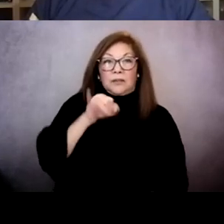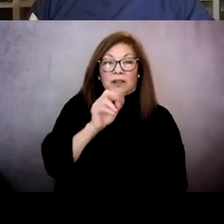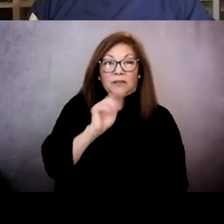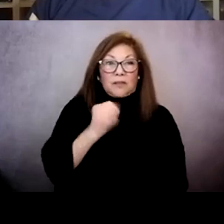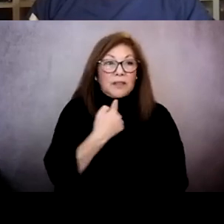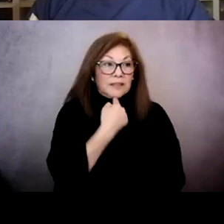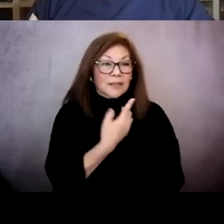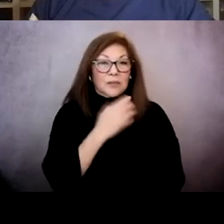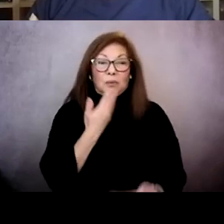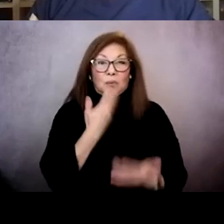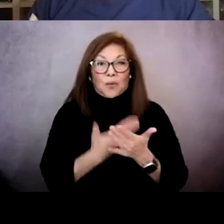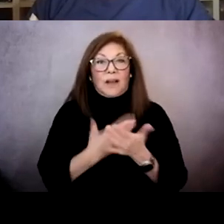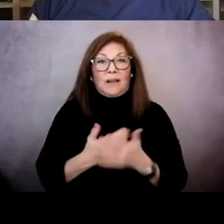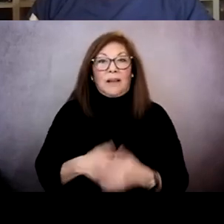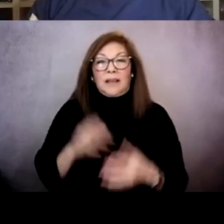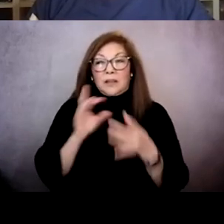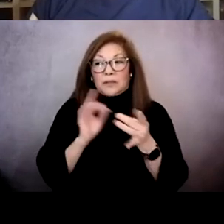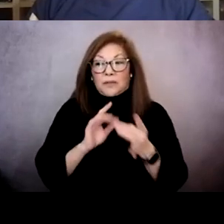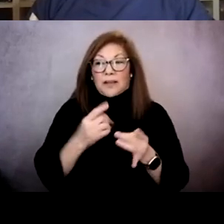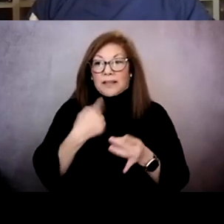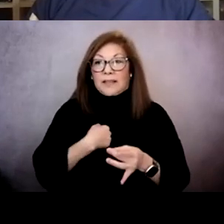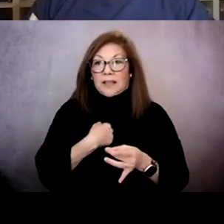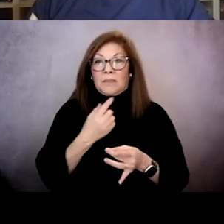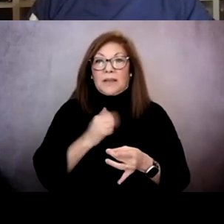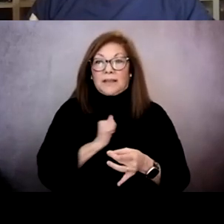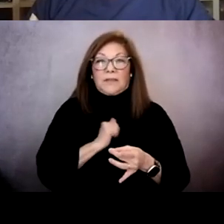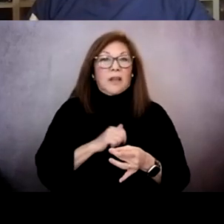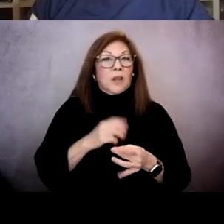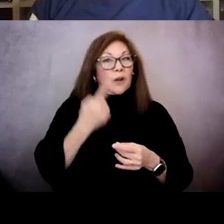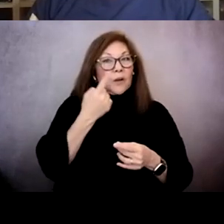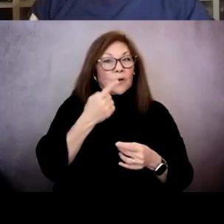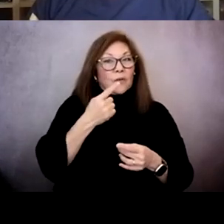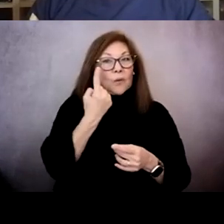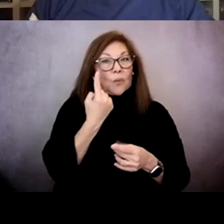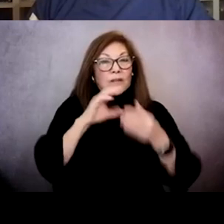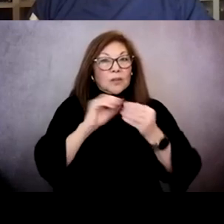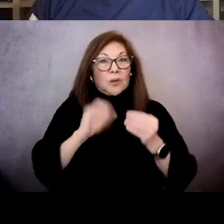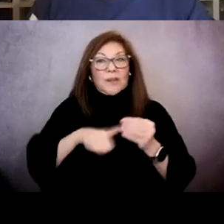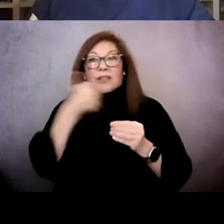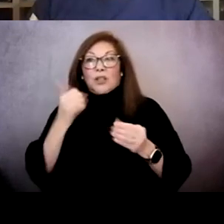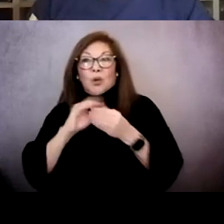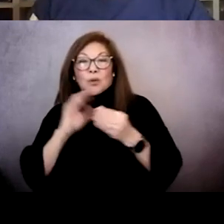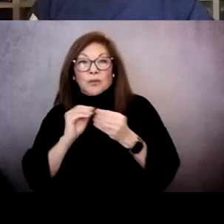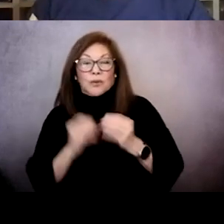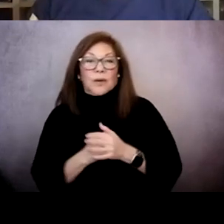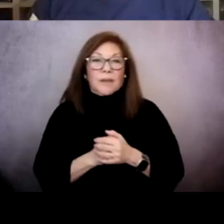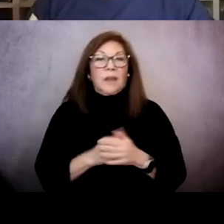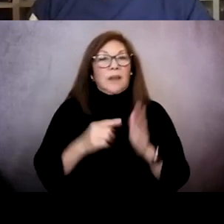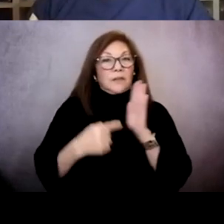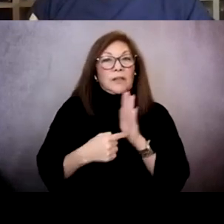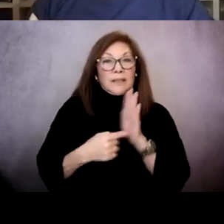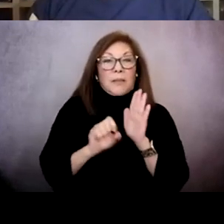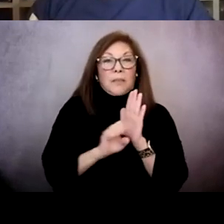is there's a phrase I often say to myself: for every story, there's another story. So for example,